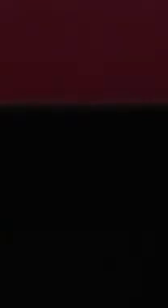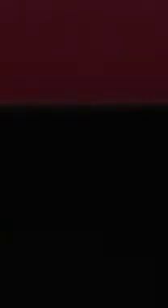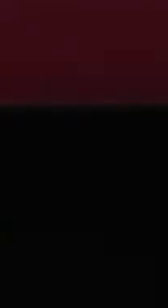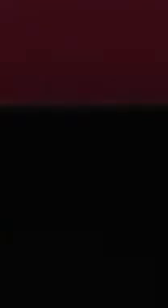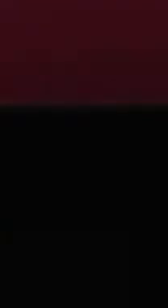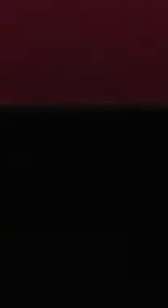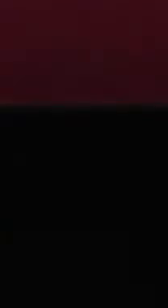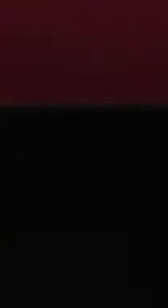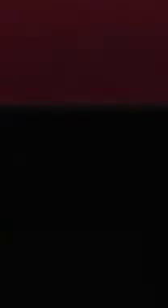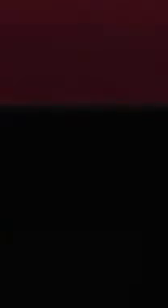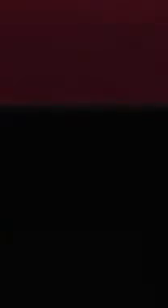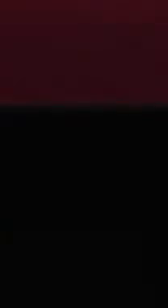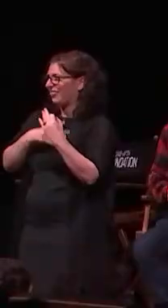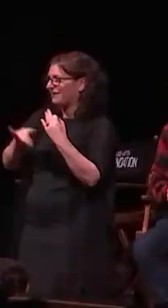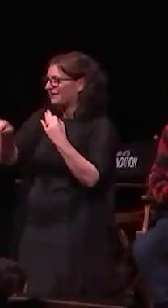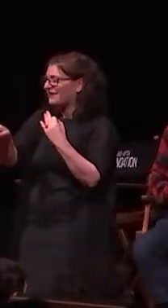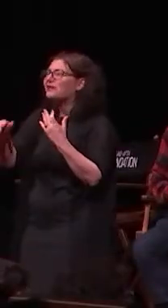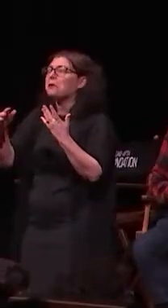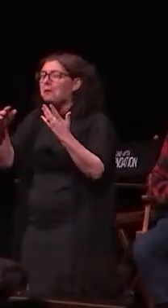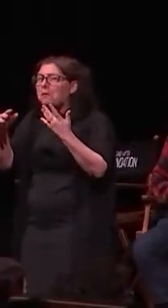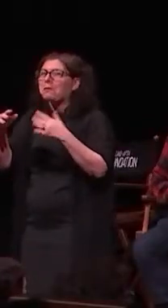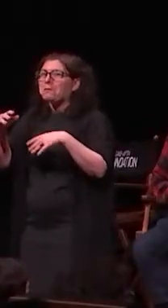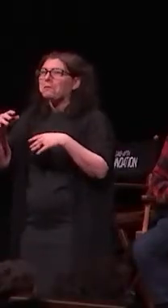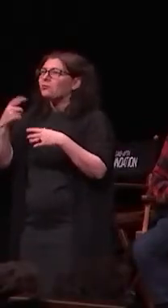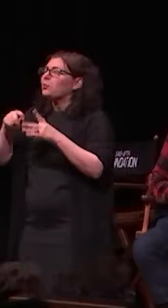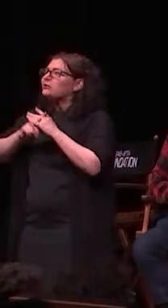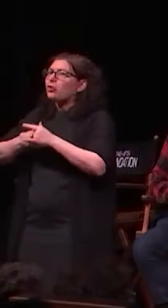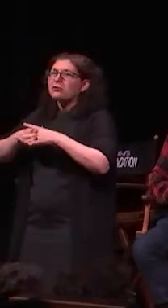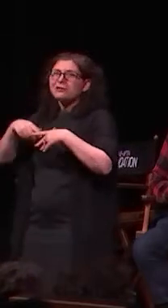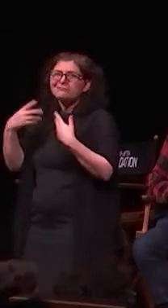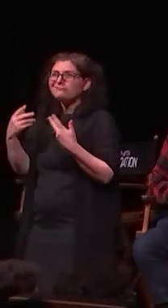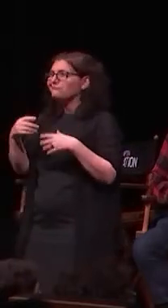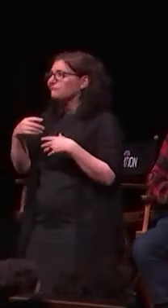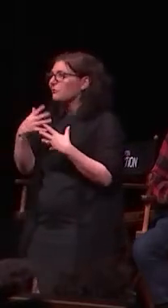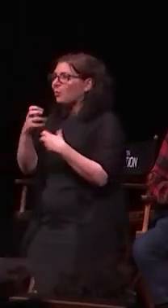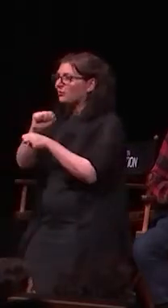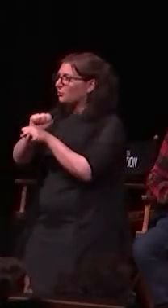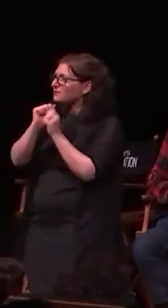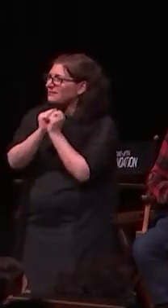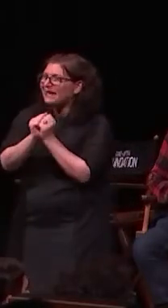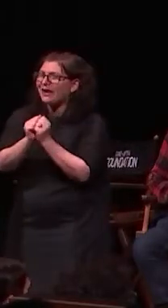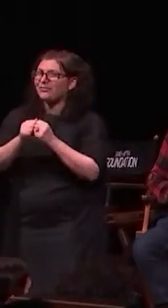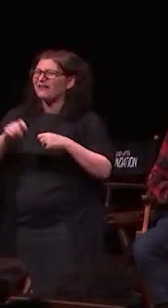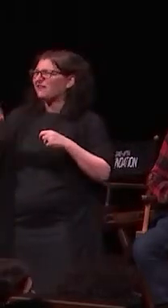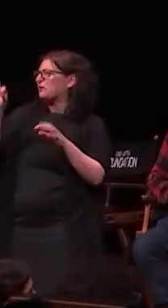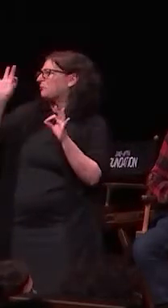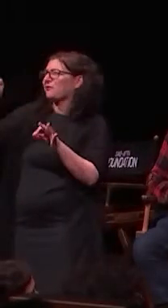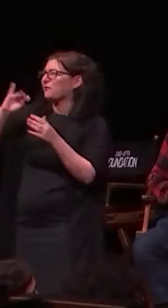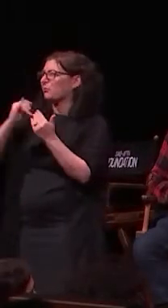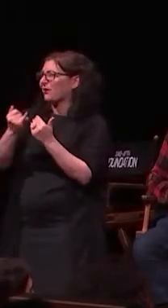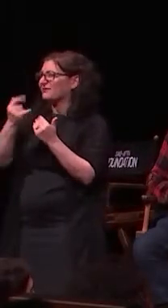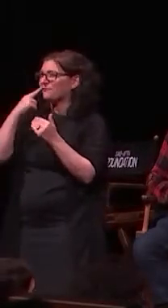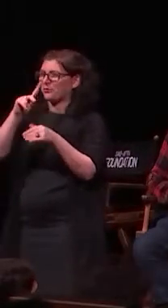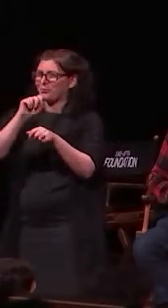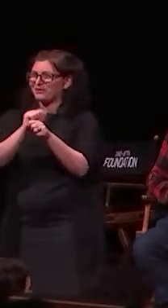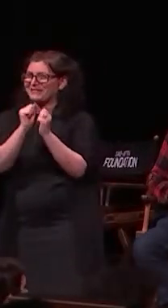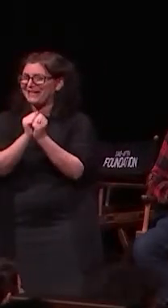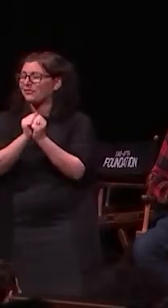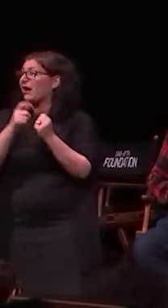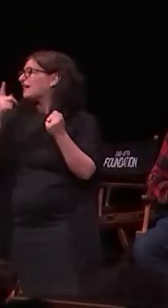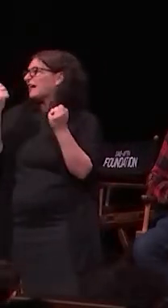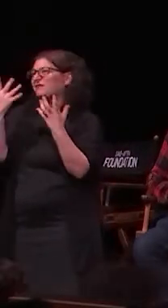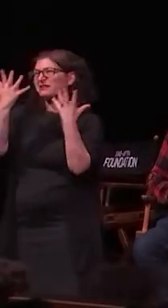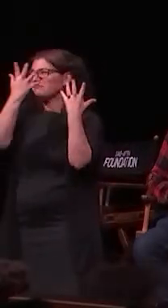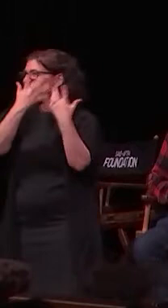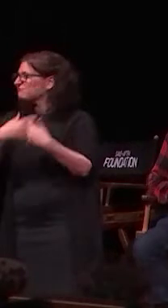relationships between them. And so we just sort of started really wanting to collaborate together and find the perfect project, and, you know, everything just sort of